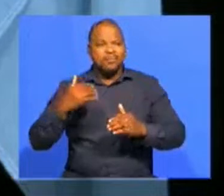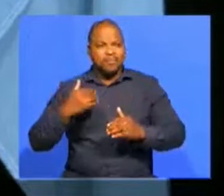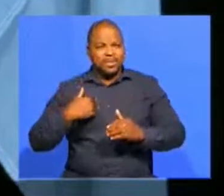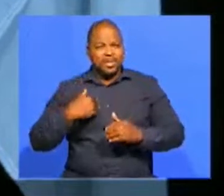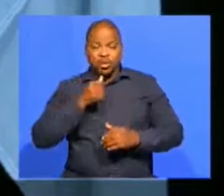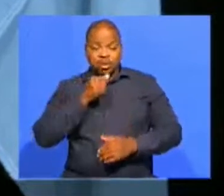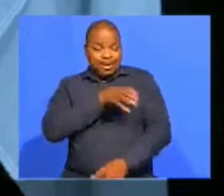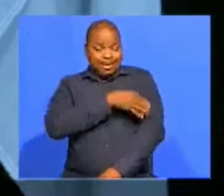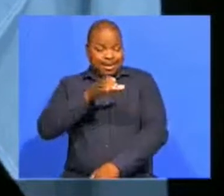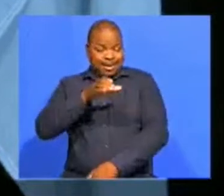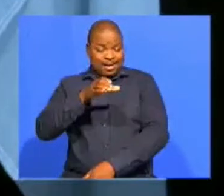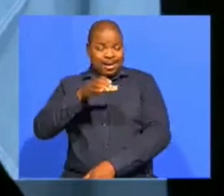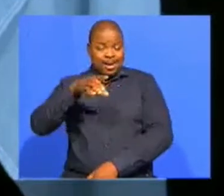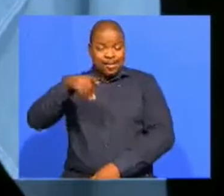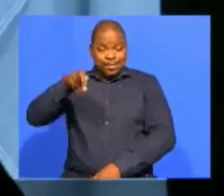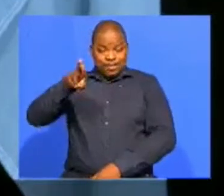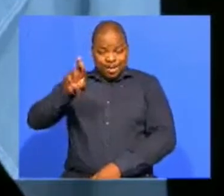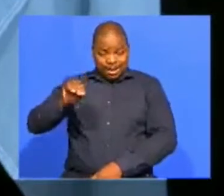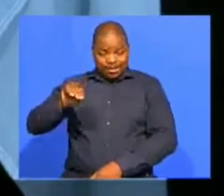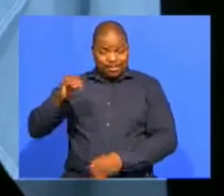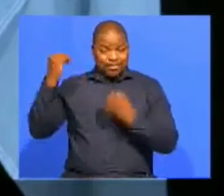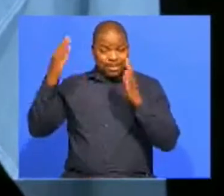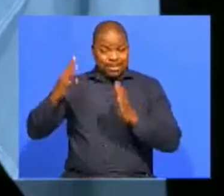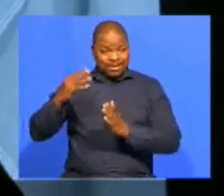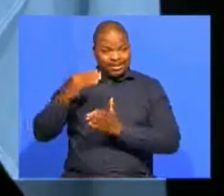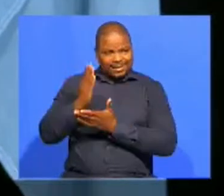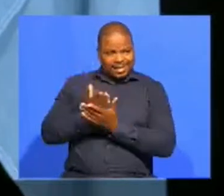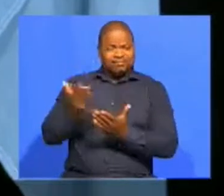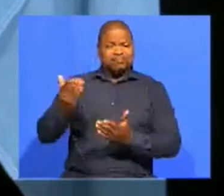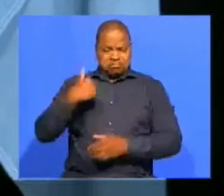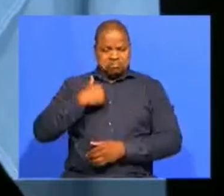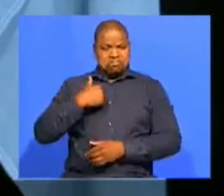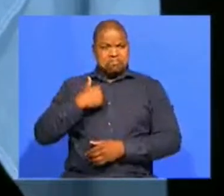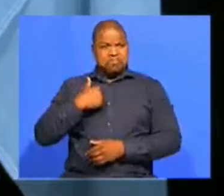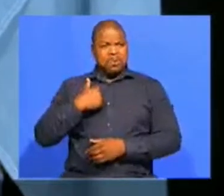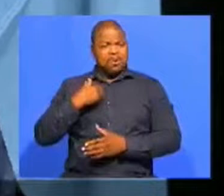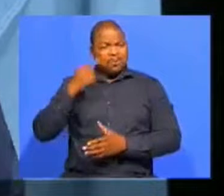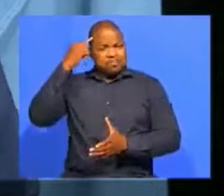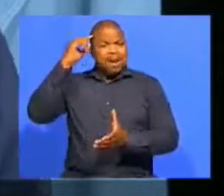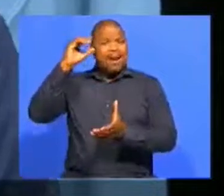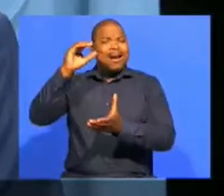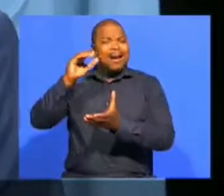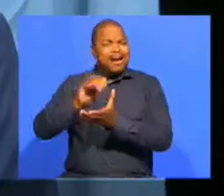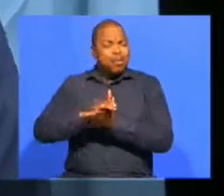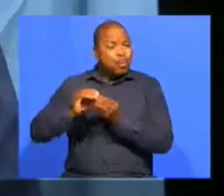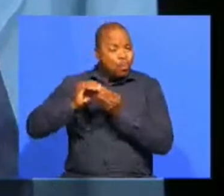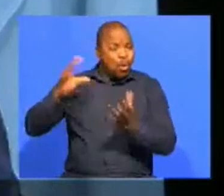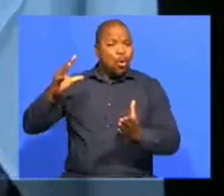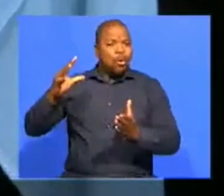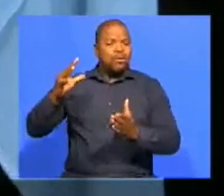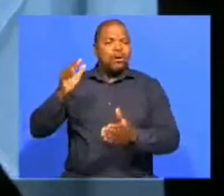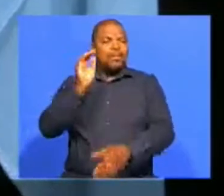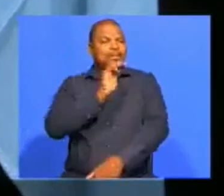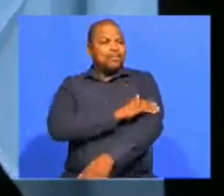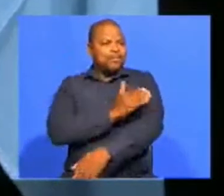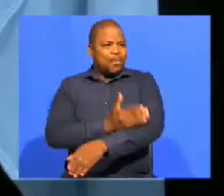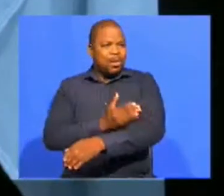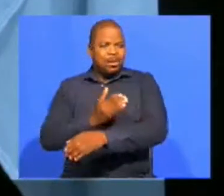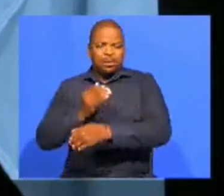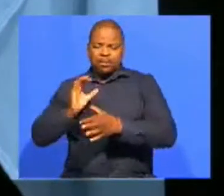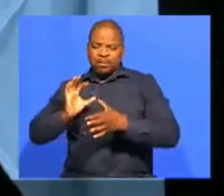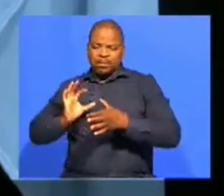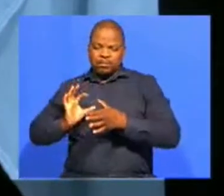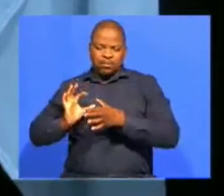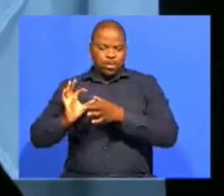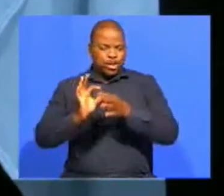my capacity as Prime Minister, but as someone who deeply believes in the power of